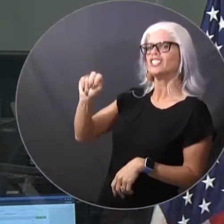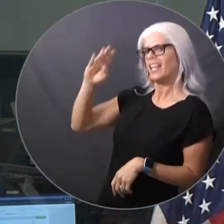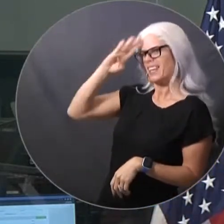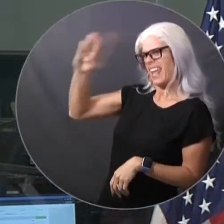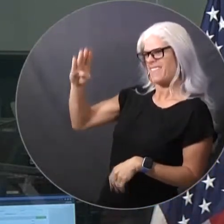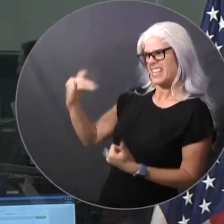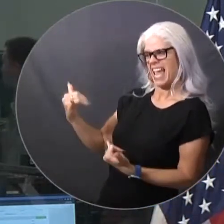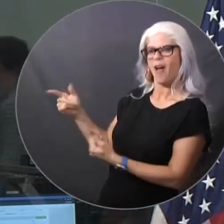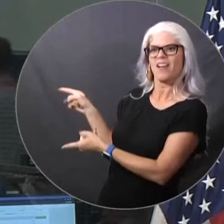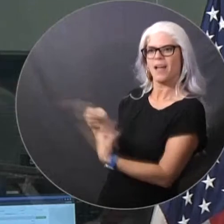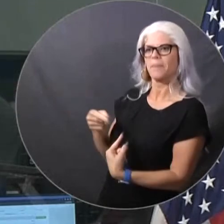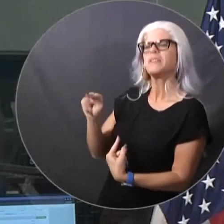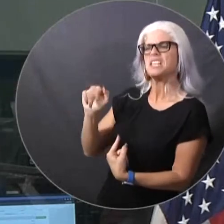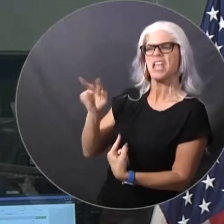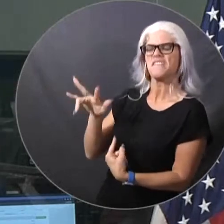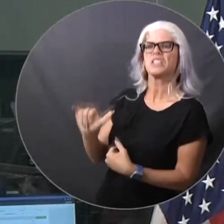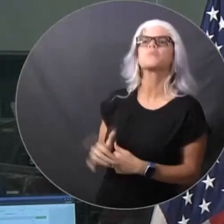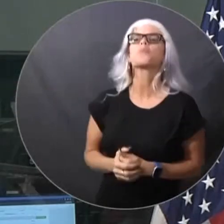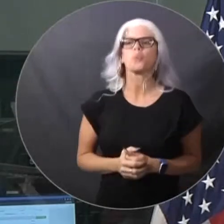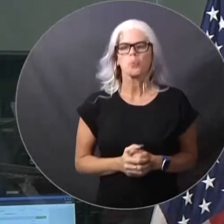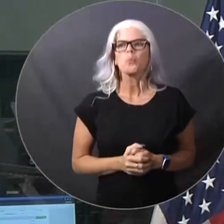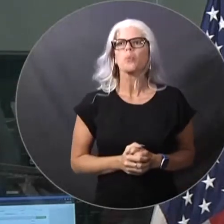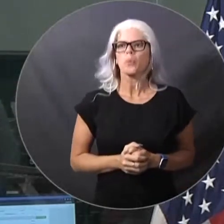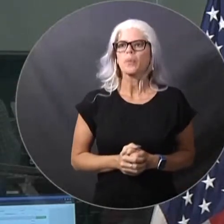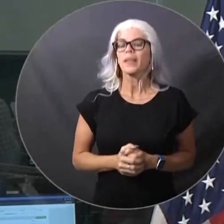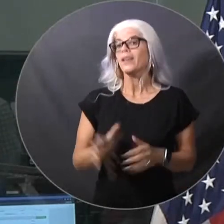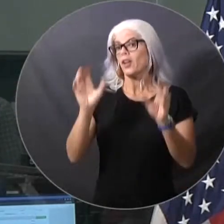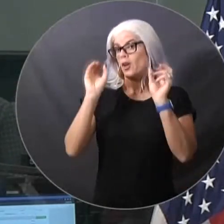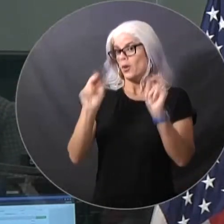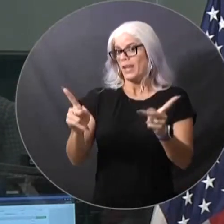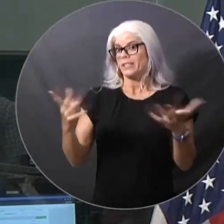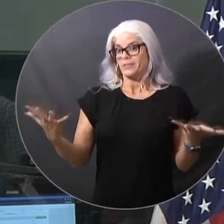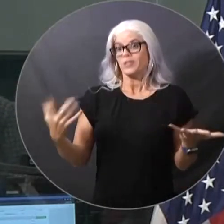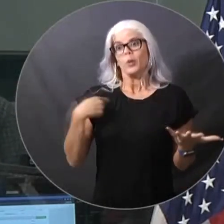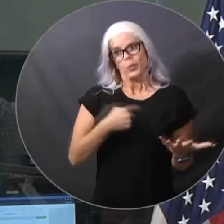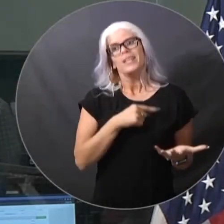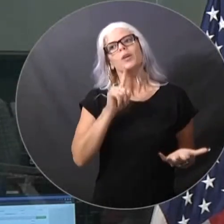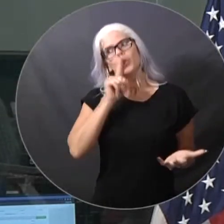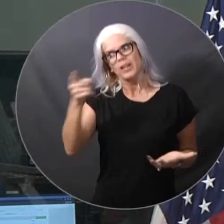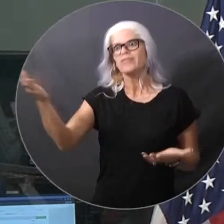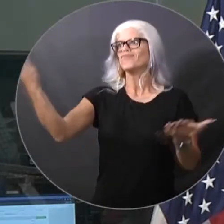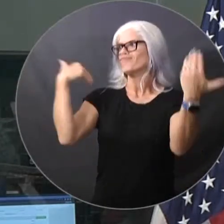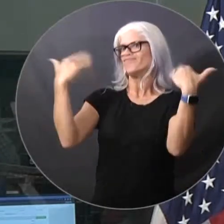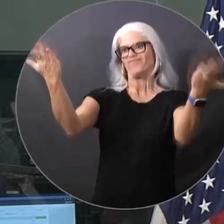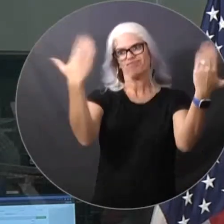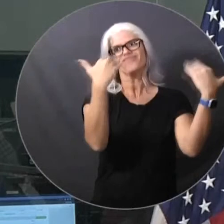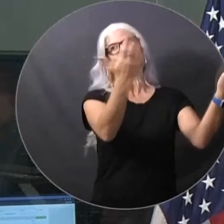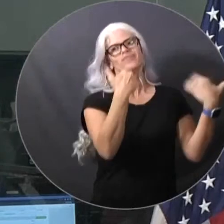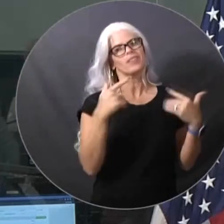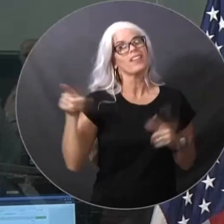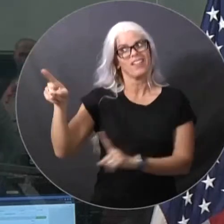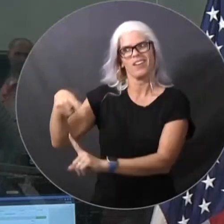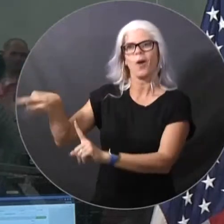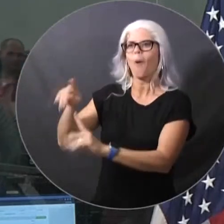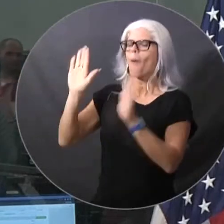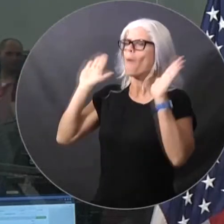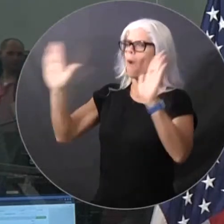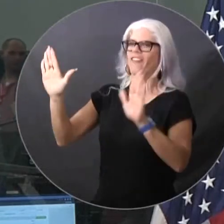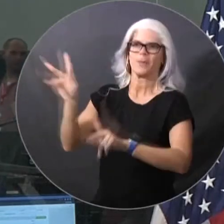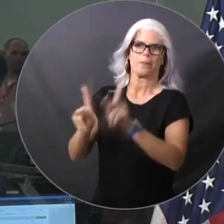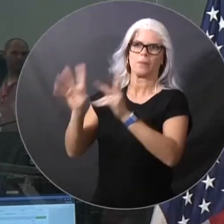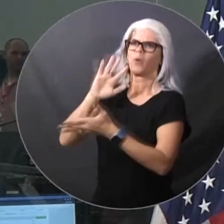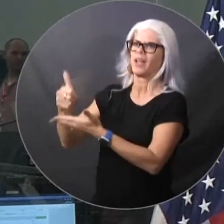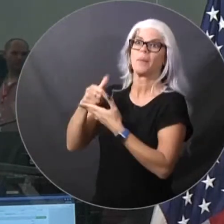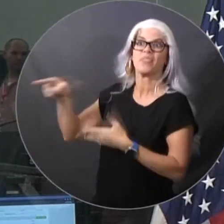and okay, there we go. I mean, look, we really welcome. I mean, those are some really battle-hardened folks, and so Florida welcomes